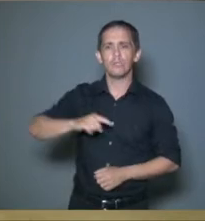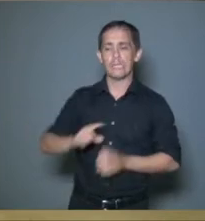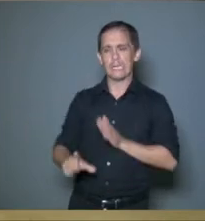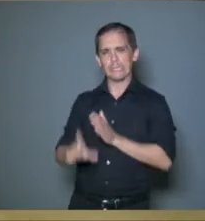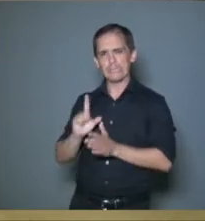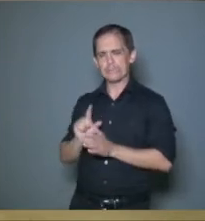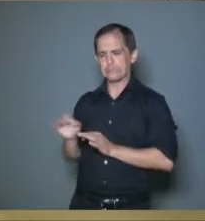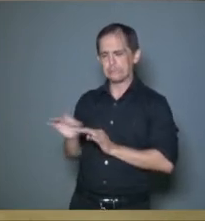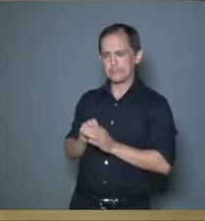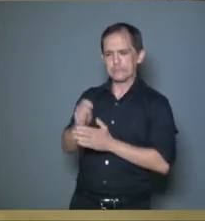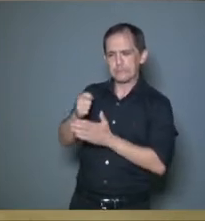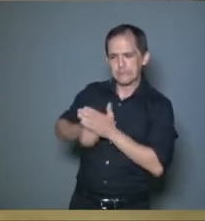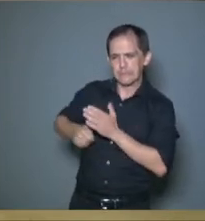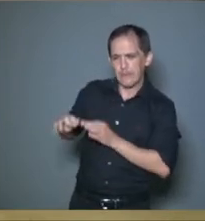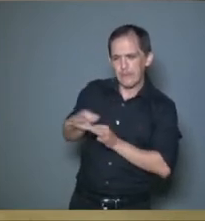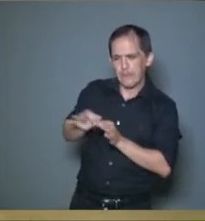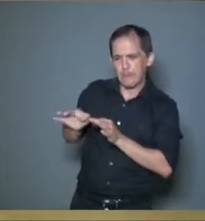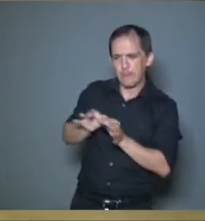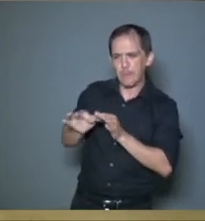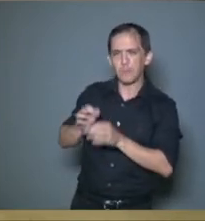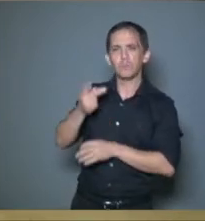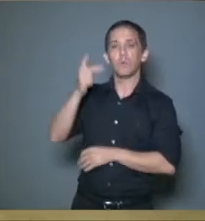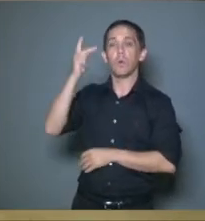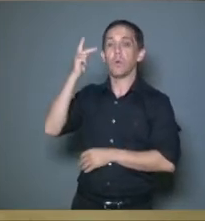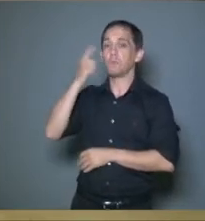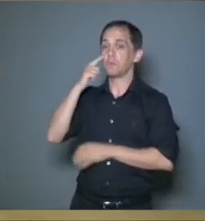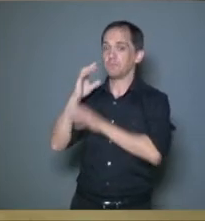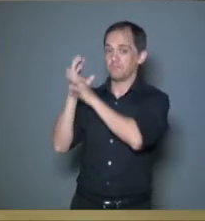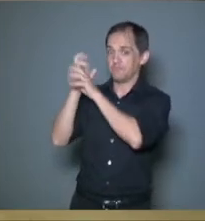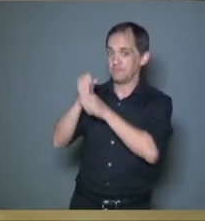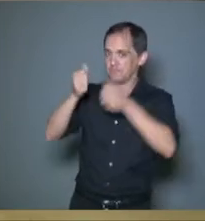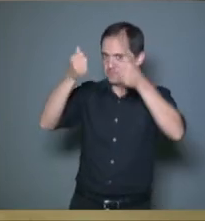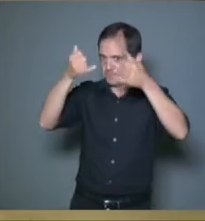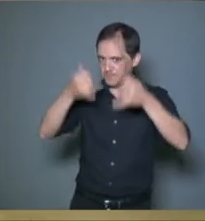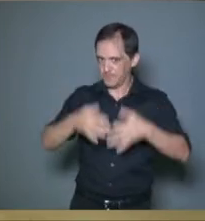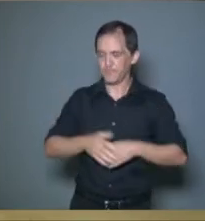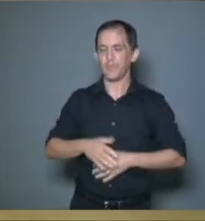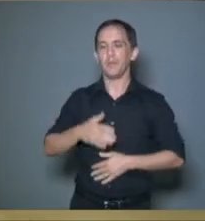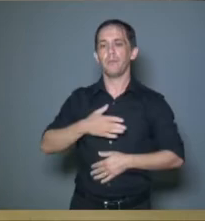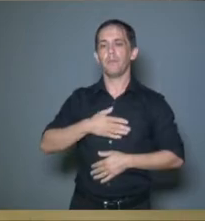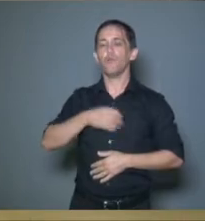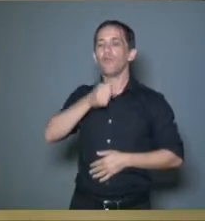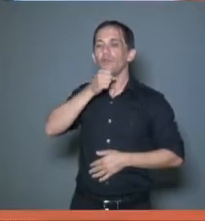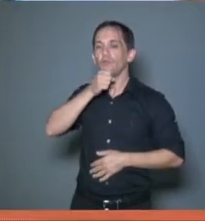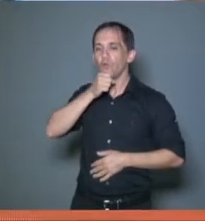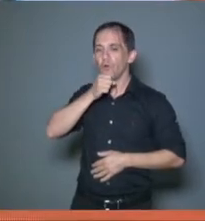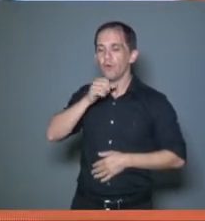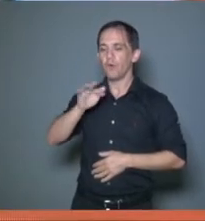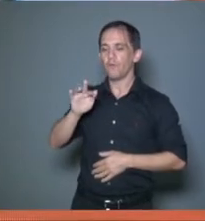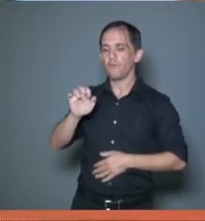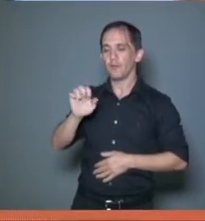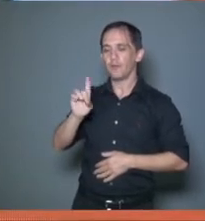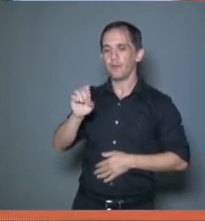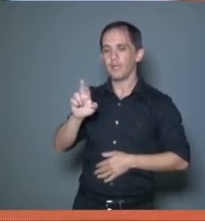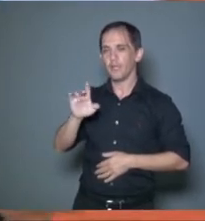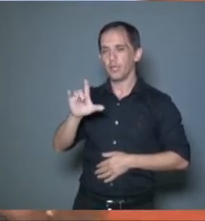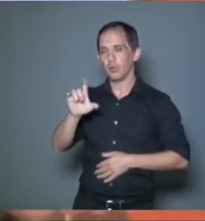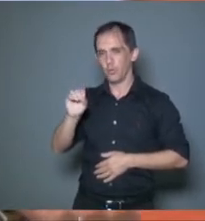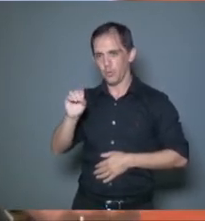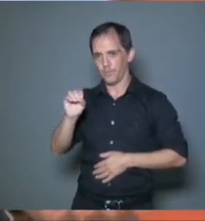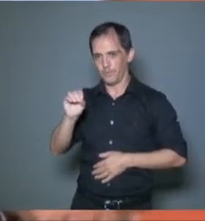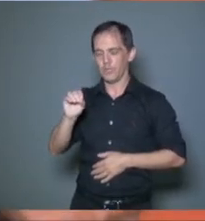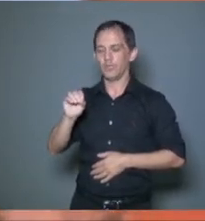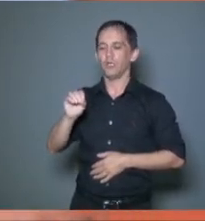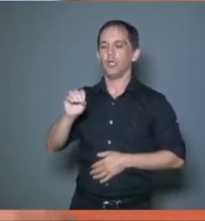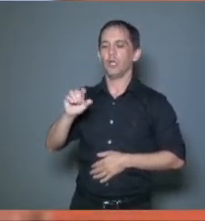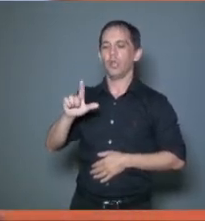we had a long history, and I want to share a bit of that story with you. My grandfather, Frederico George Logman,